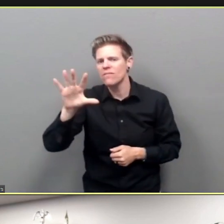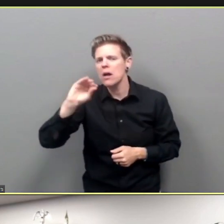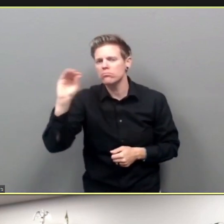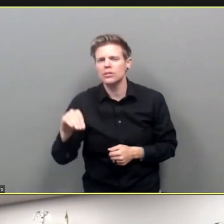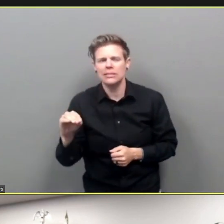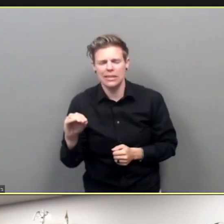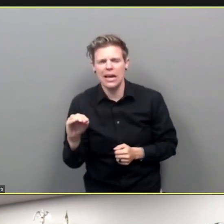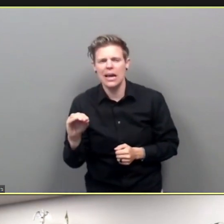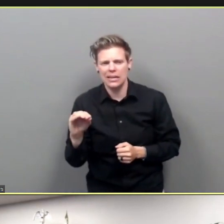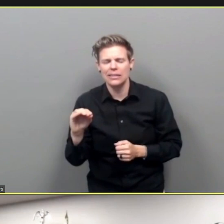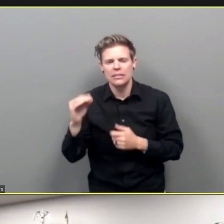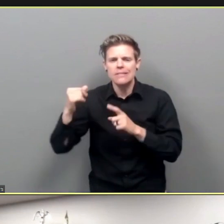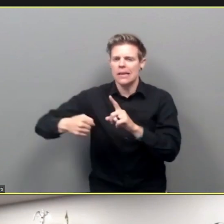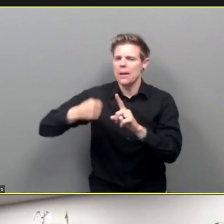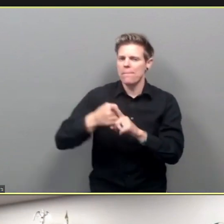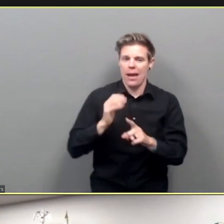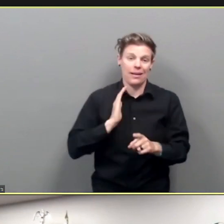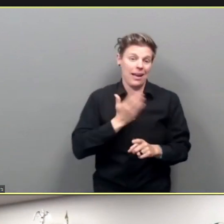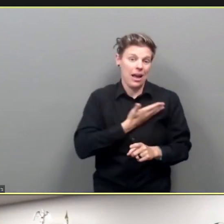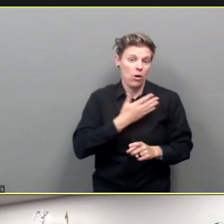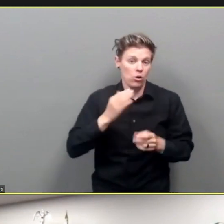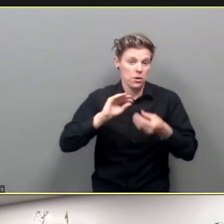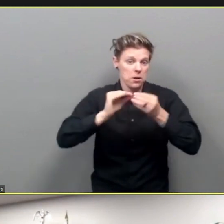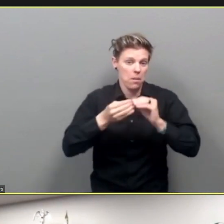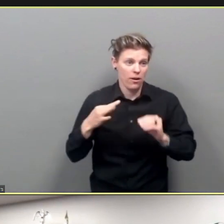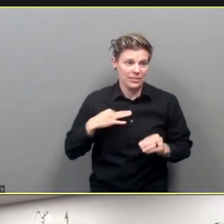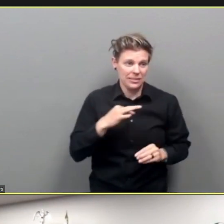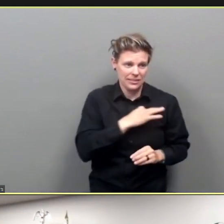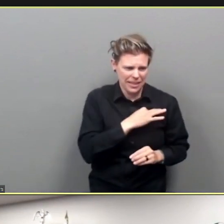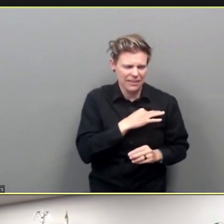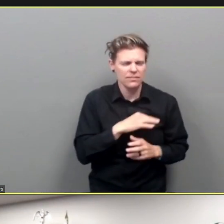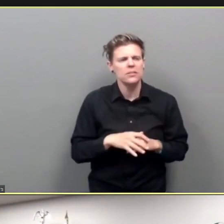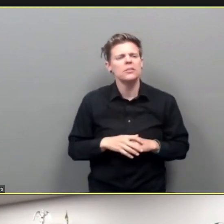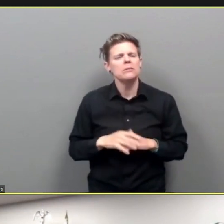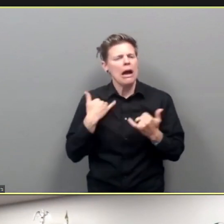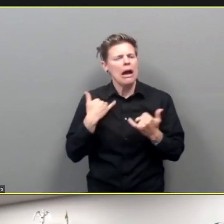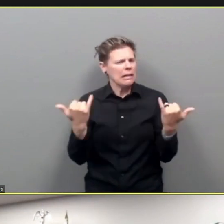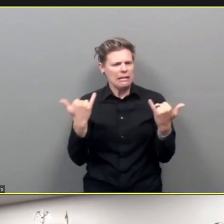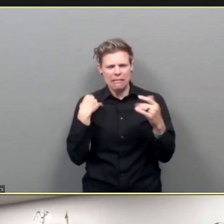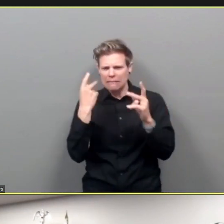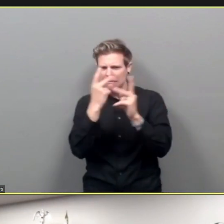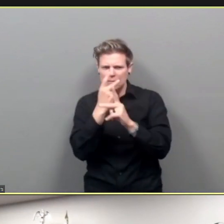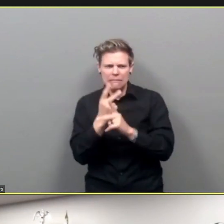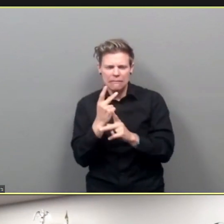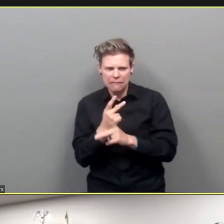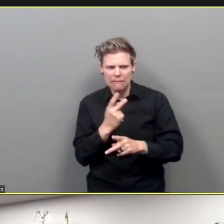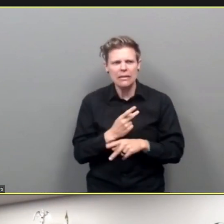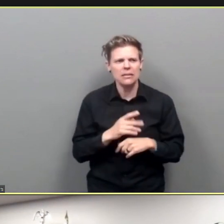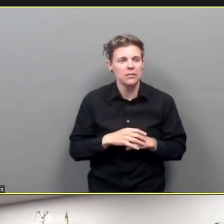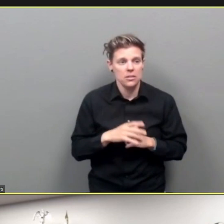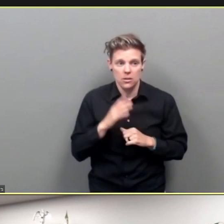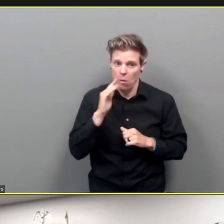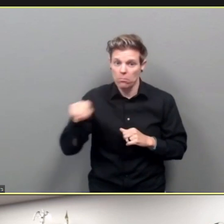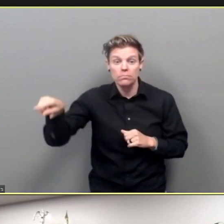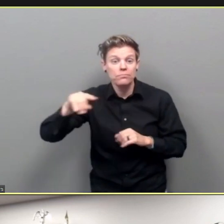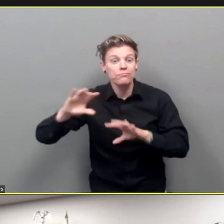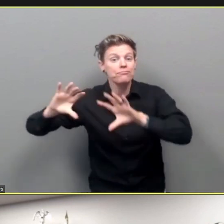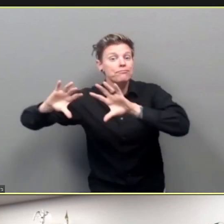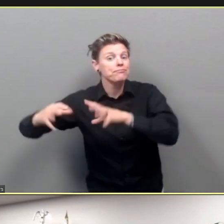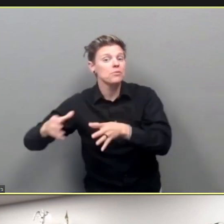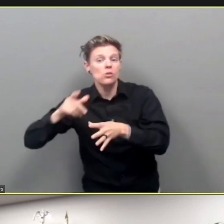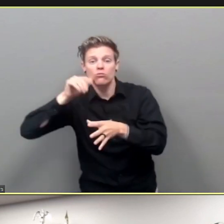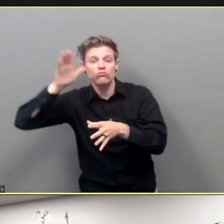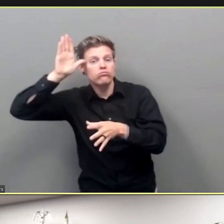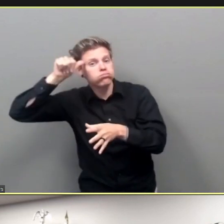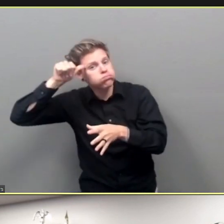that informally about that being people who are saying, no matter what, I'm not going to get vaccinated, I'm willing to leave. But when